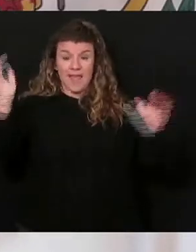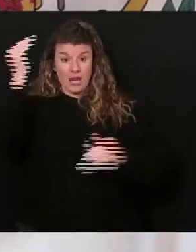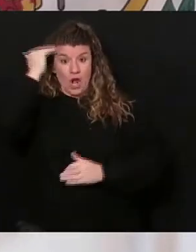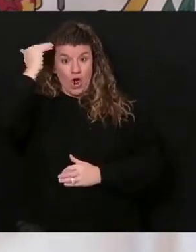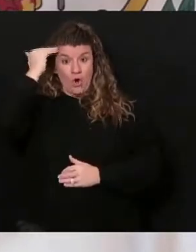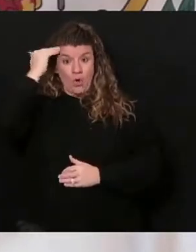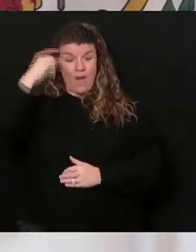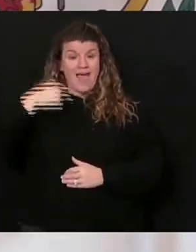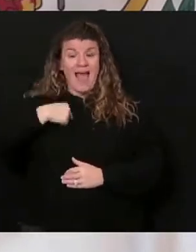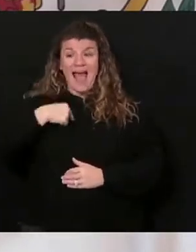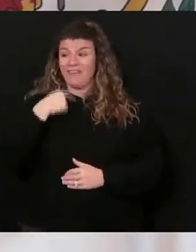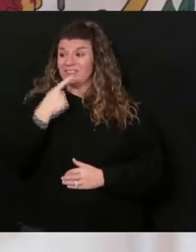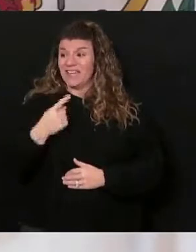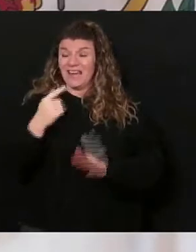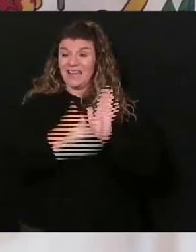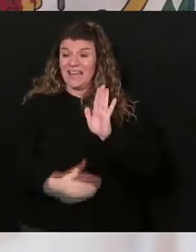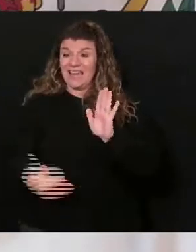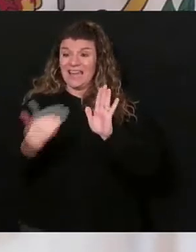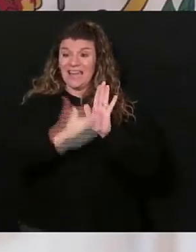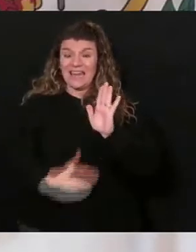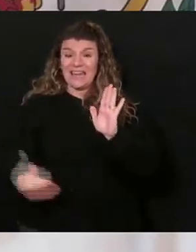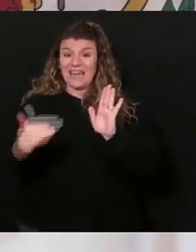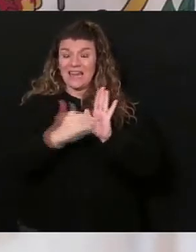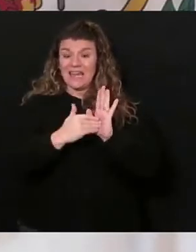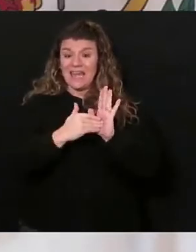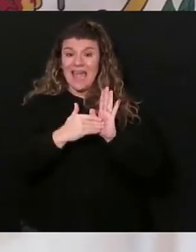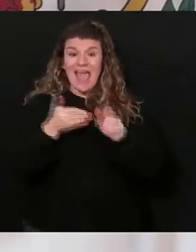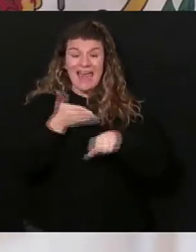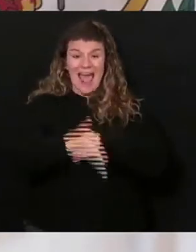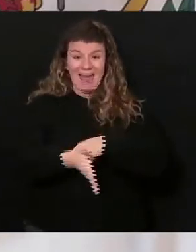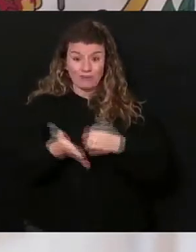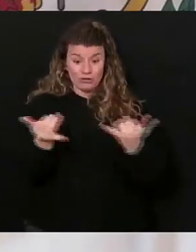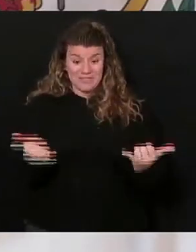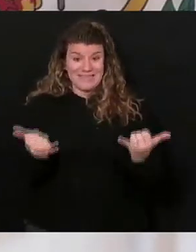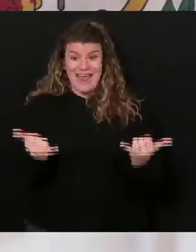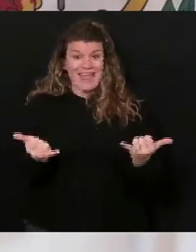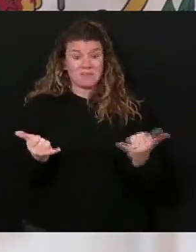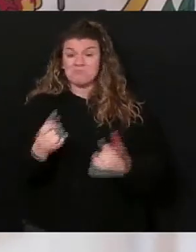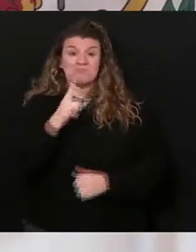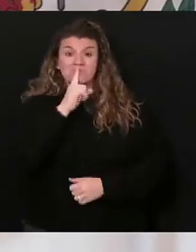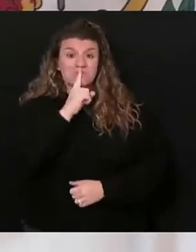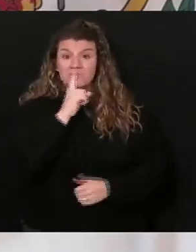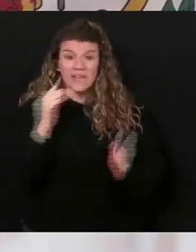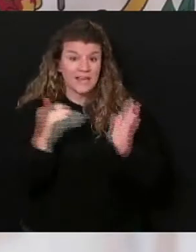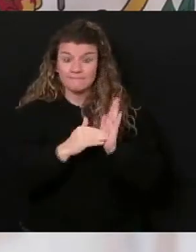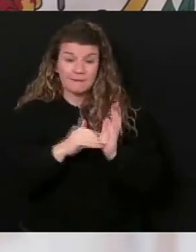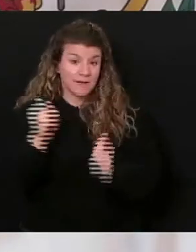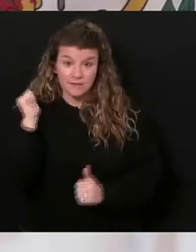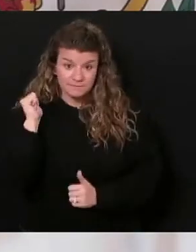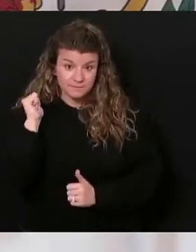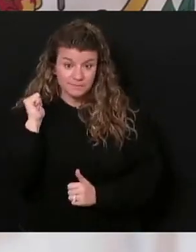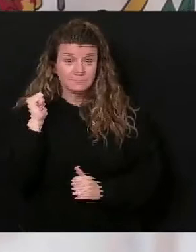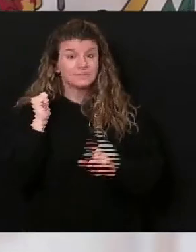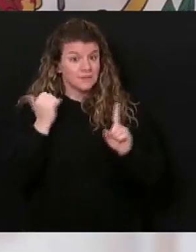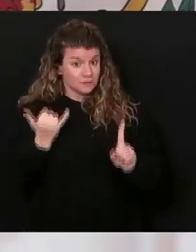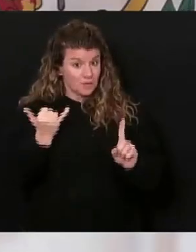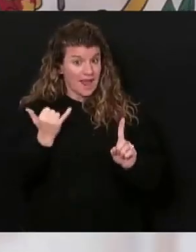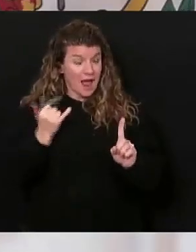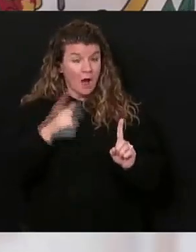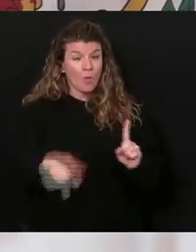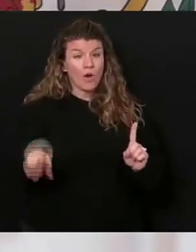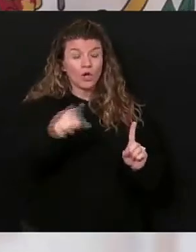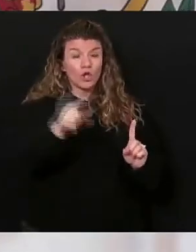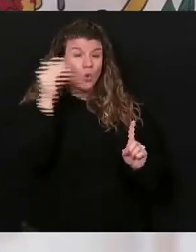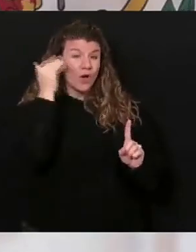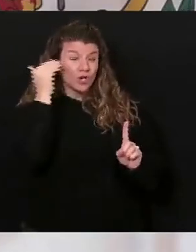said this repeatedly, and I'm not going to say this again after today. I want you to know that there's no